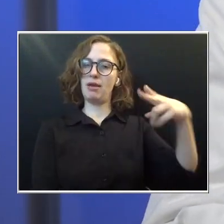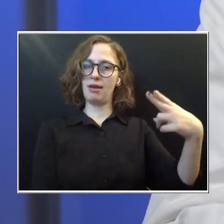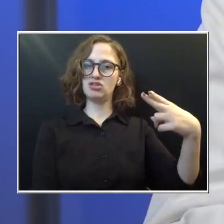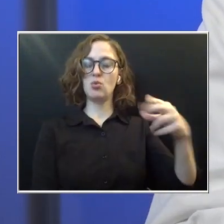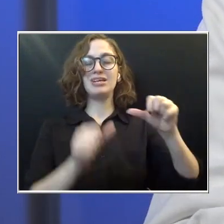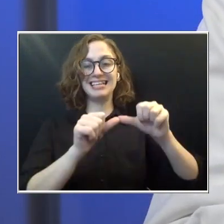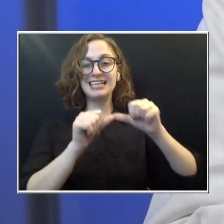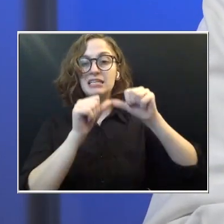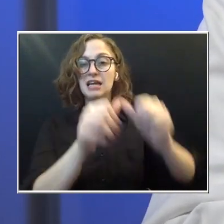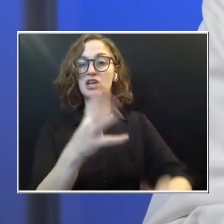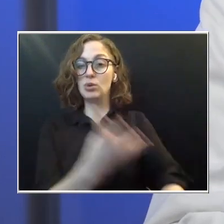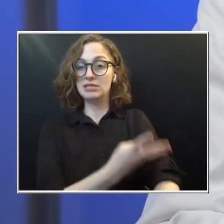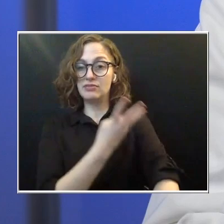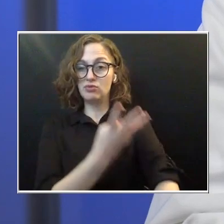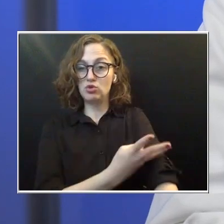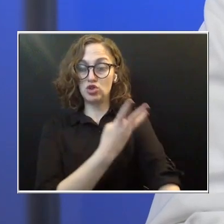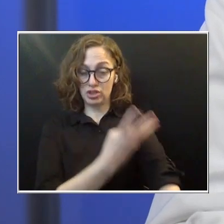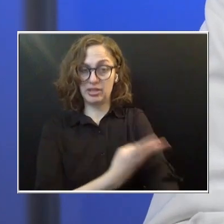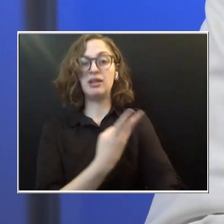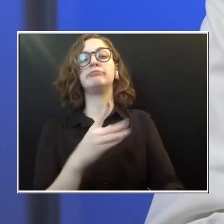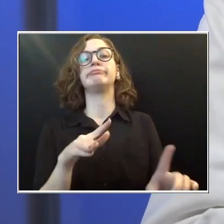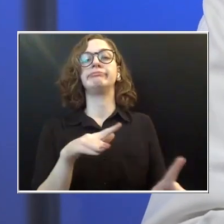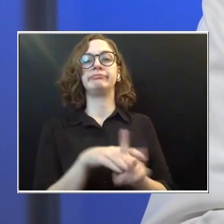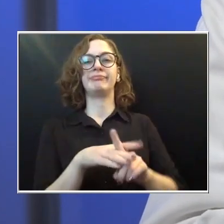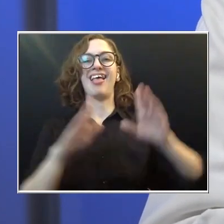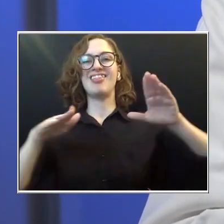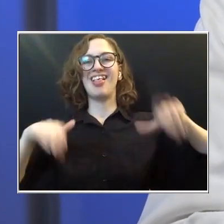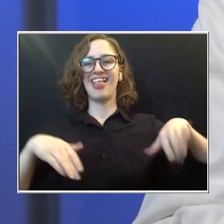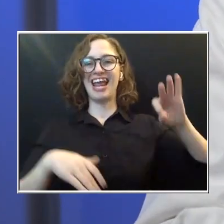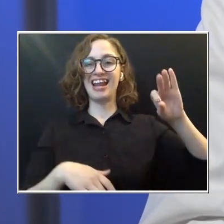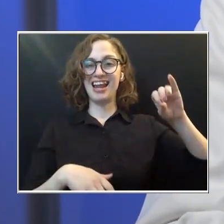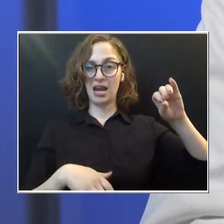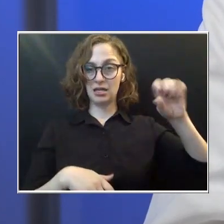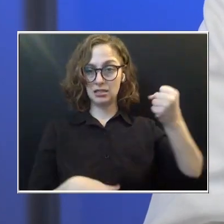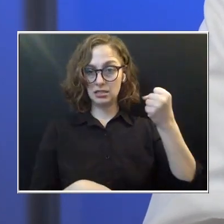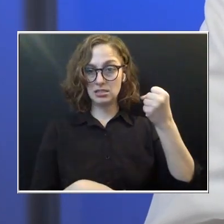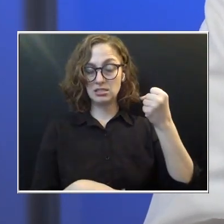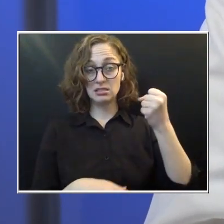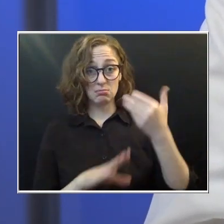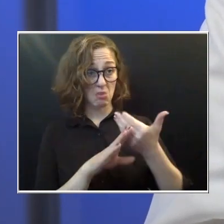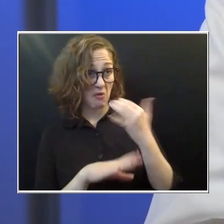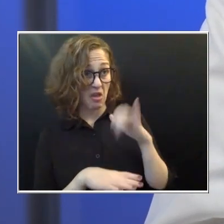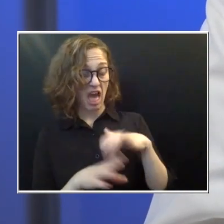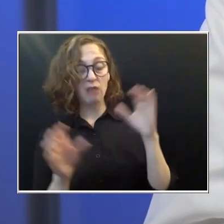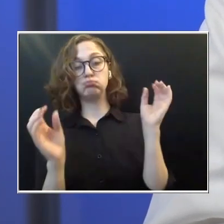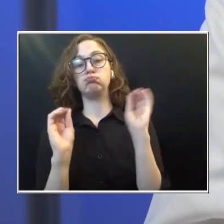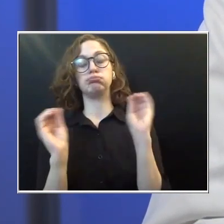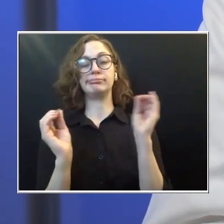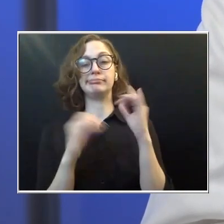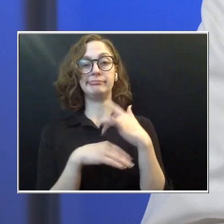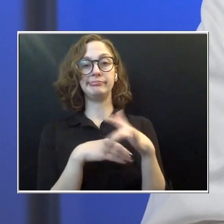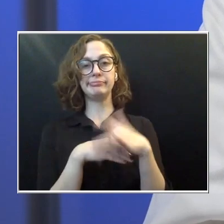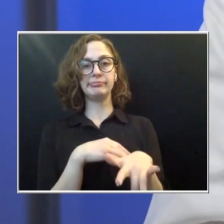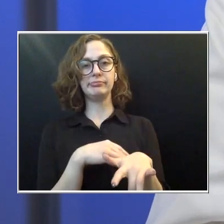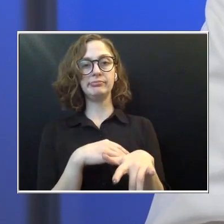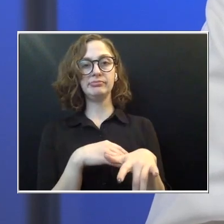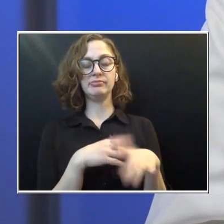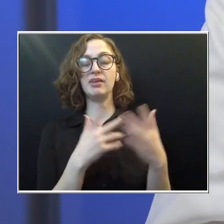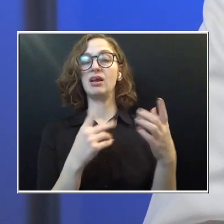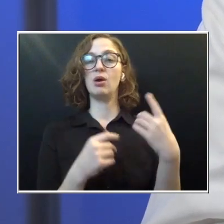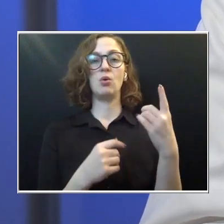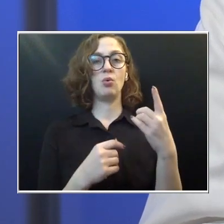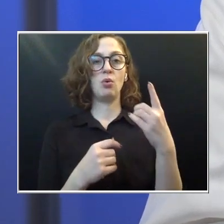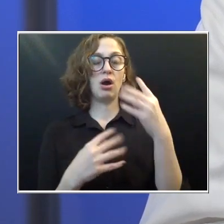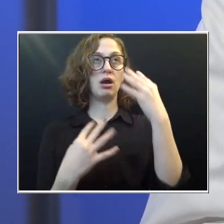late 90s. We had nothing before that. Some crazy guy thought we could do that here at